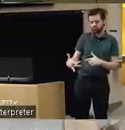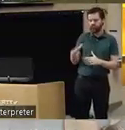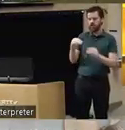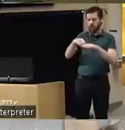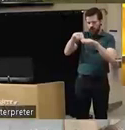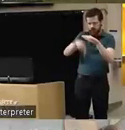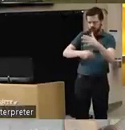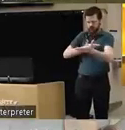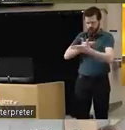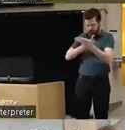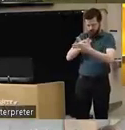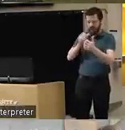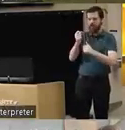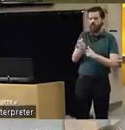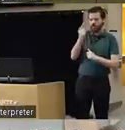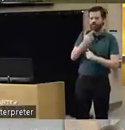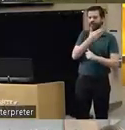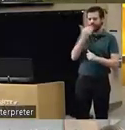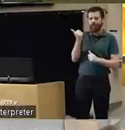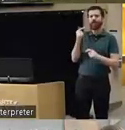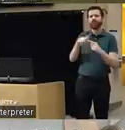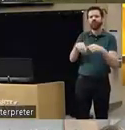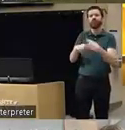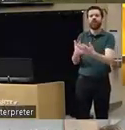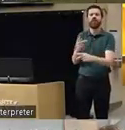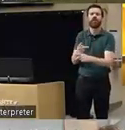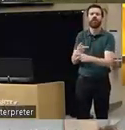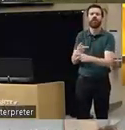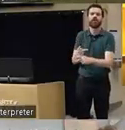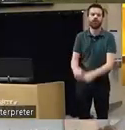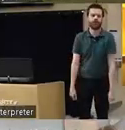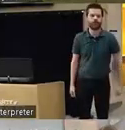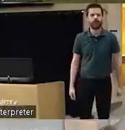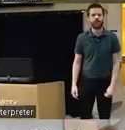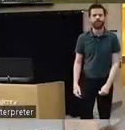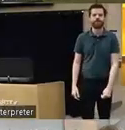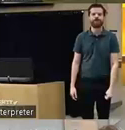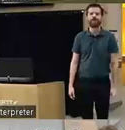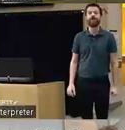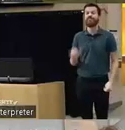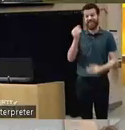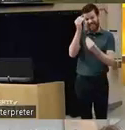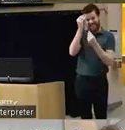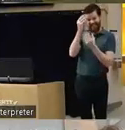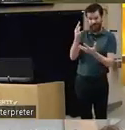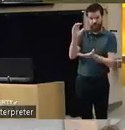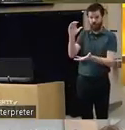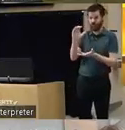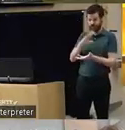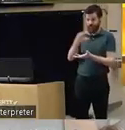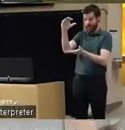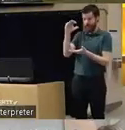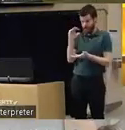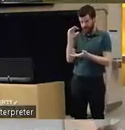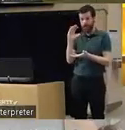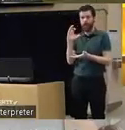depth so they can understand better the refractory nature of their symptoms. And then that information can go back towards the